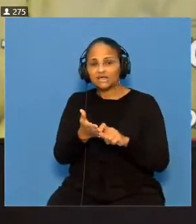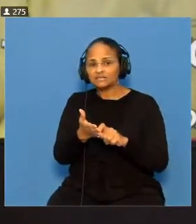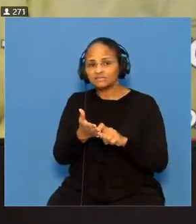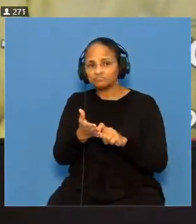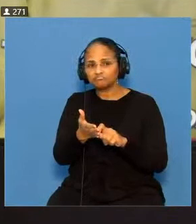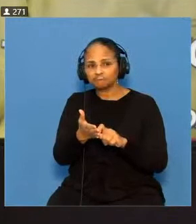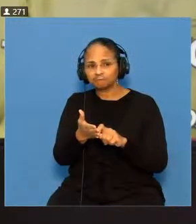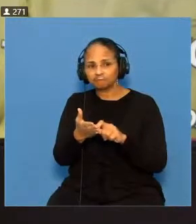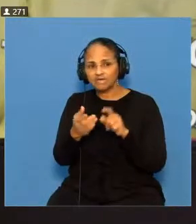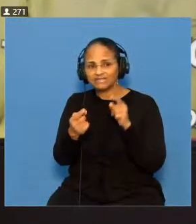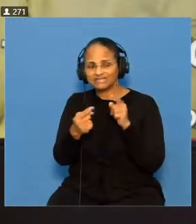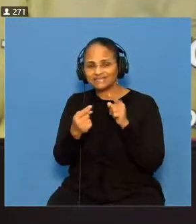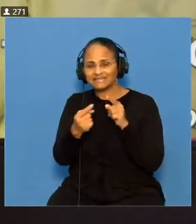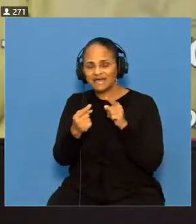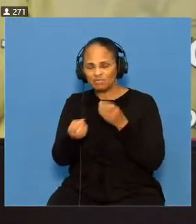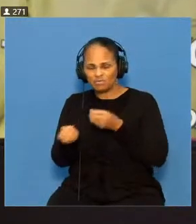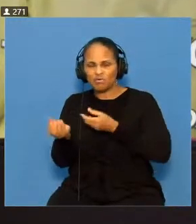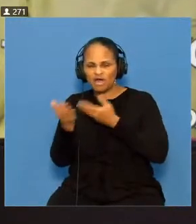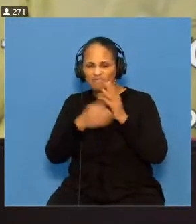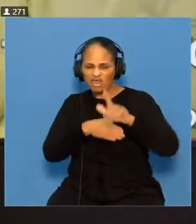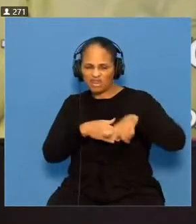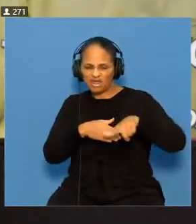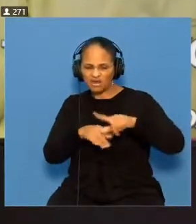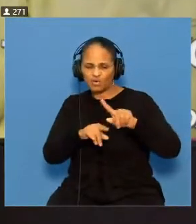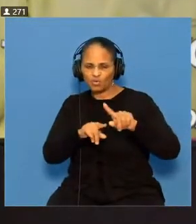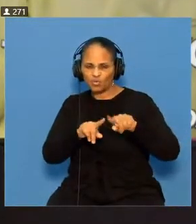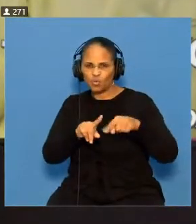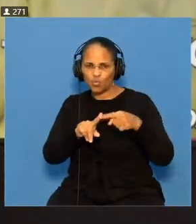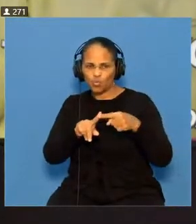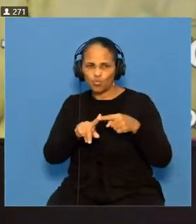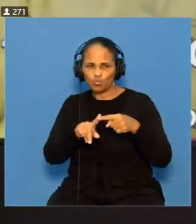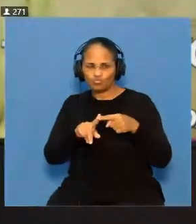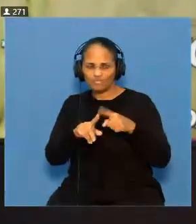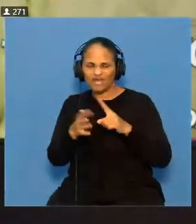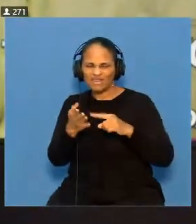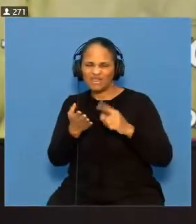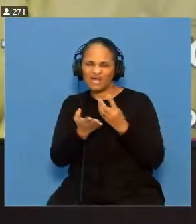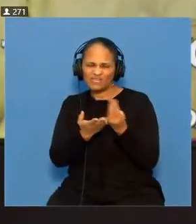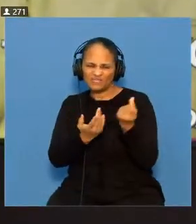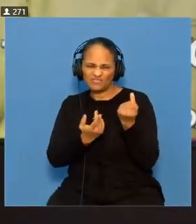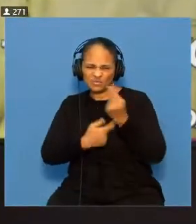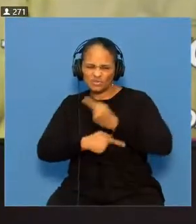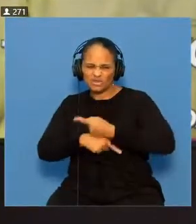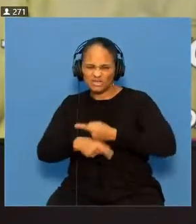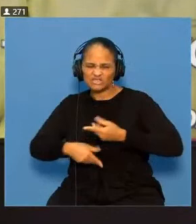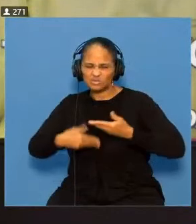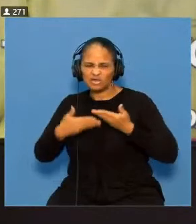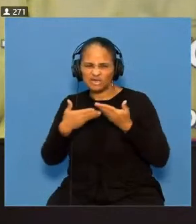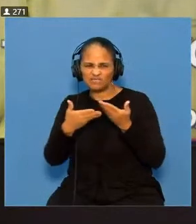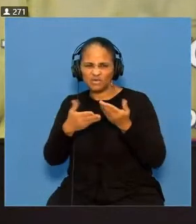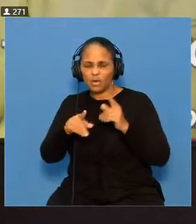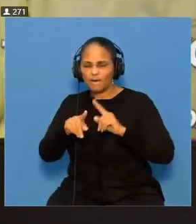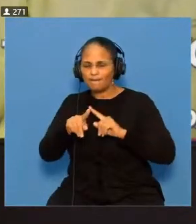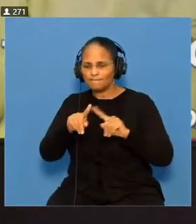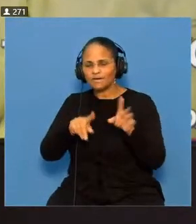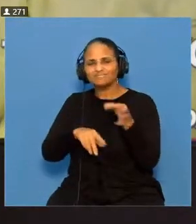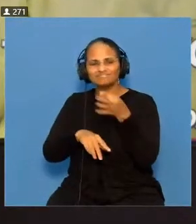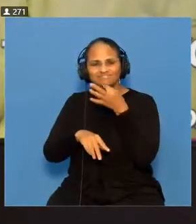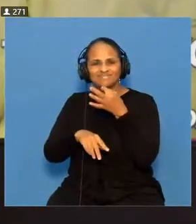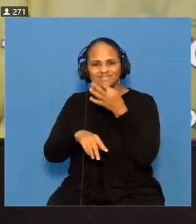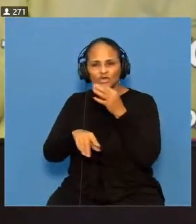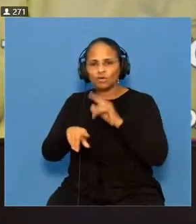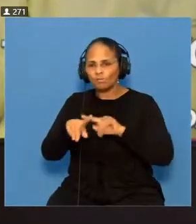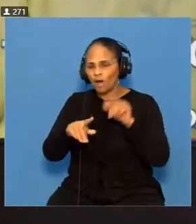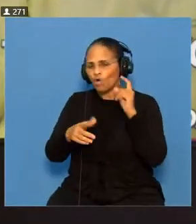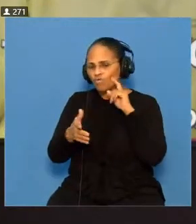we've launched the website, and I'll provide that information when we're ready to go live. So in the next couple of days, that information will be out there. But recognizing that the first tranche